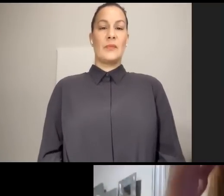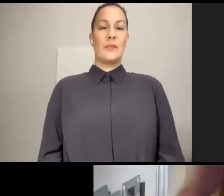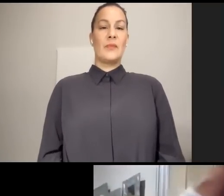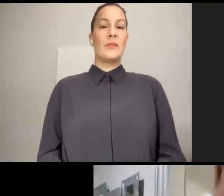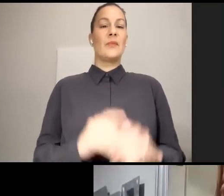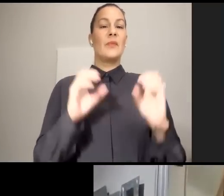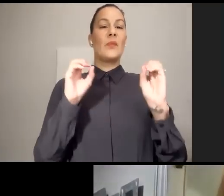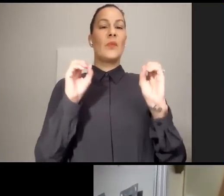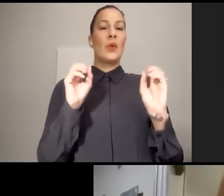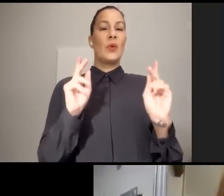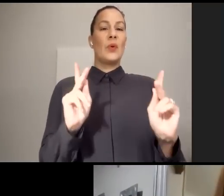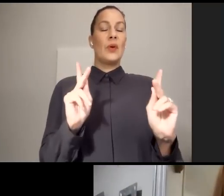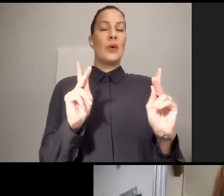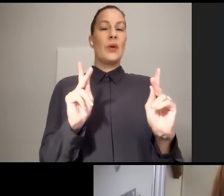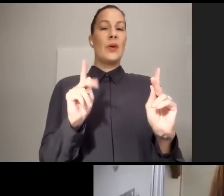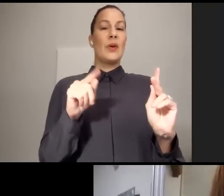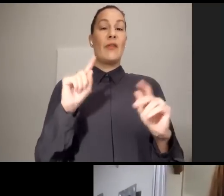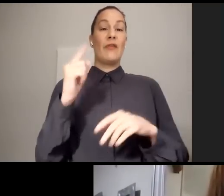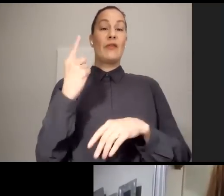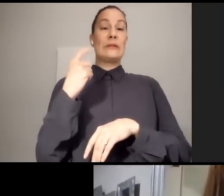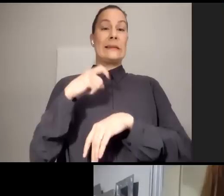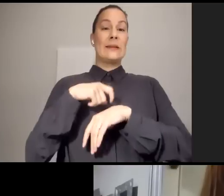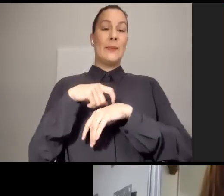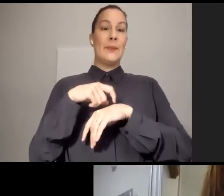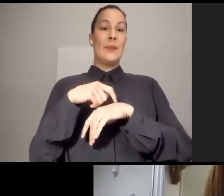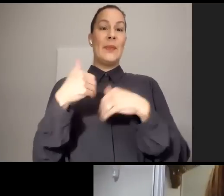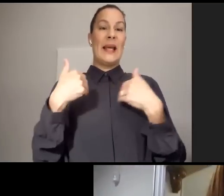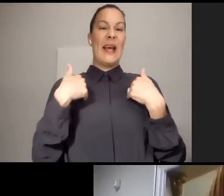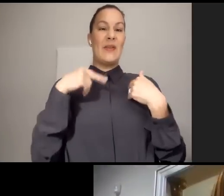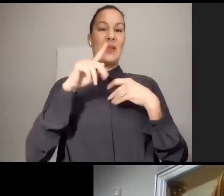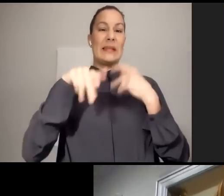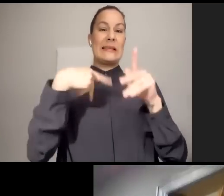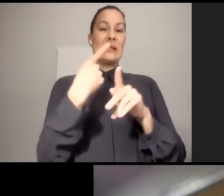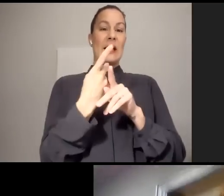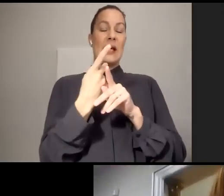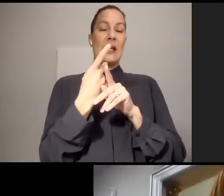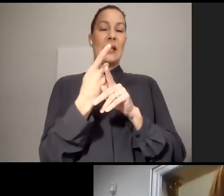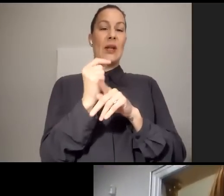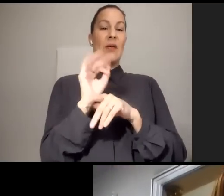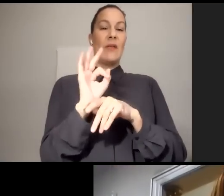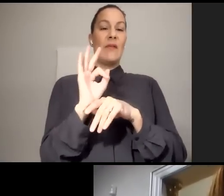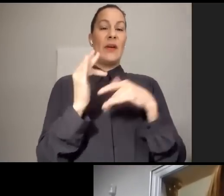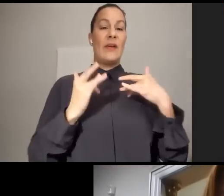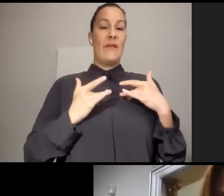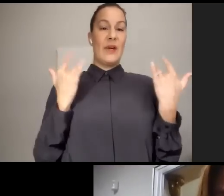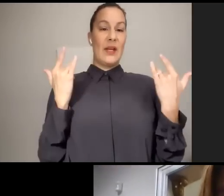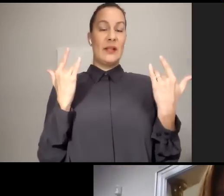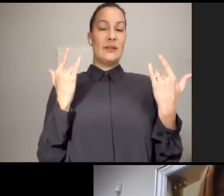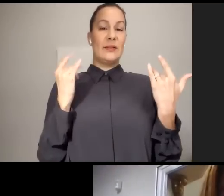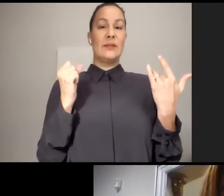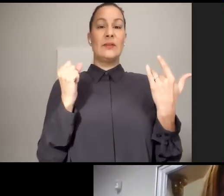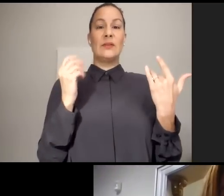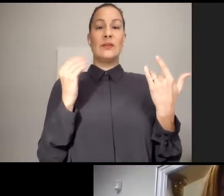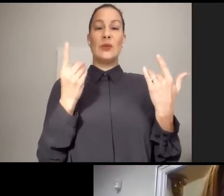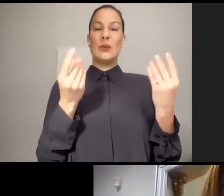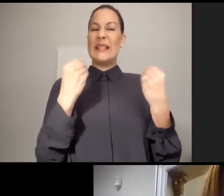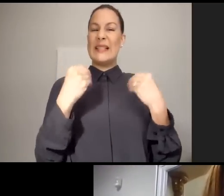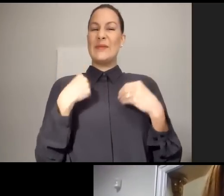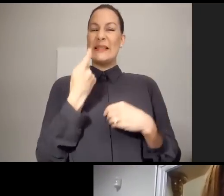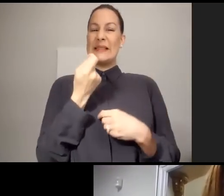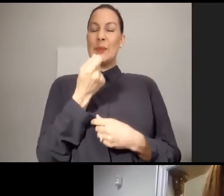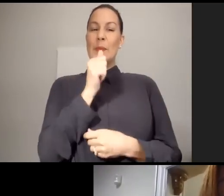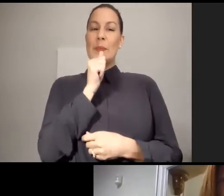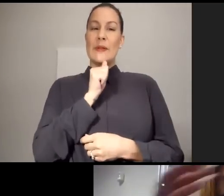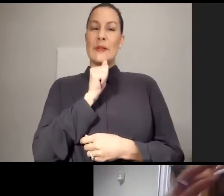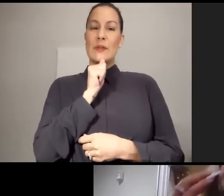Okay, so this is our first time having this kind of event. So give us a little bit of patience.